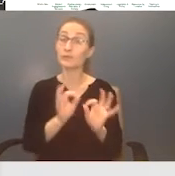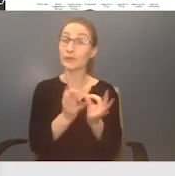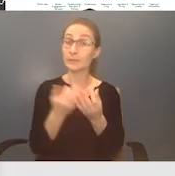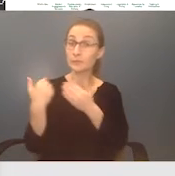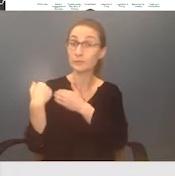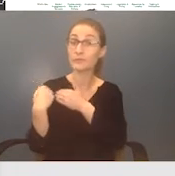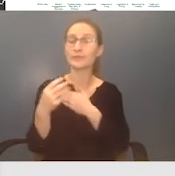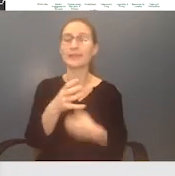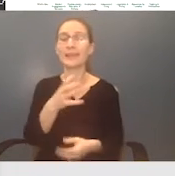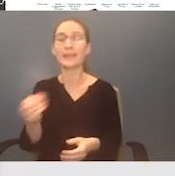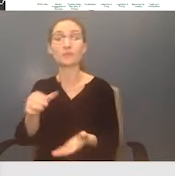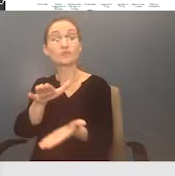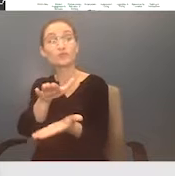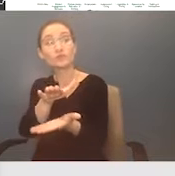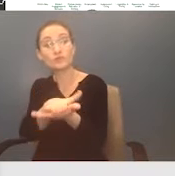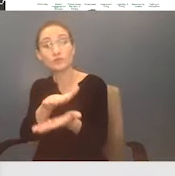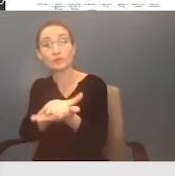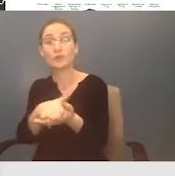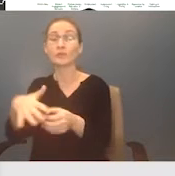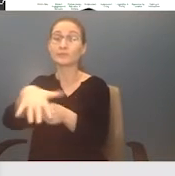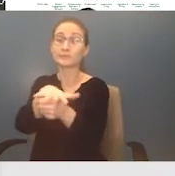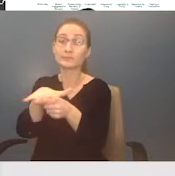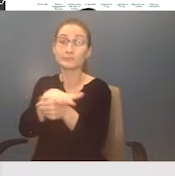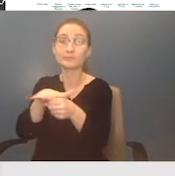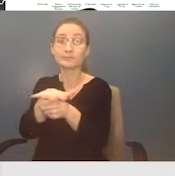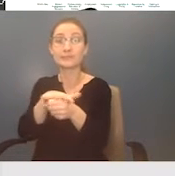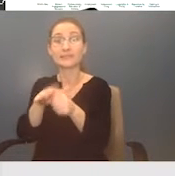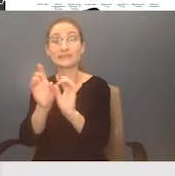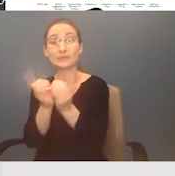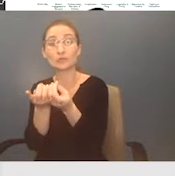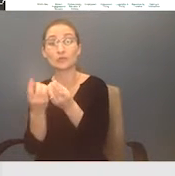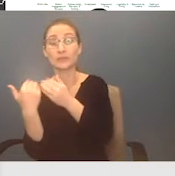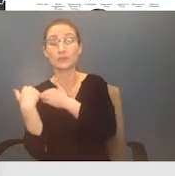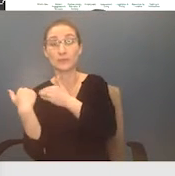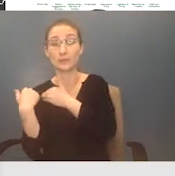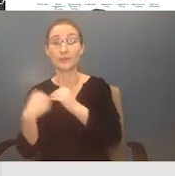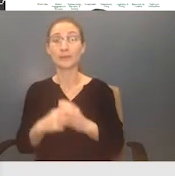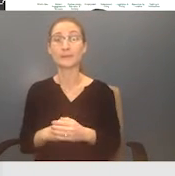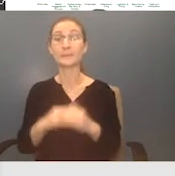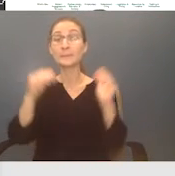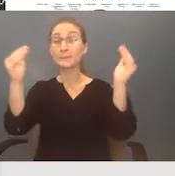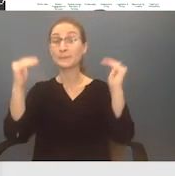the school. And then also agencies. And this is like an emerging area where,